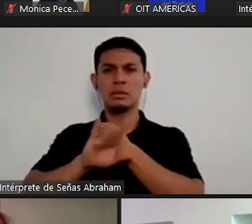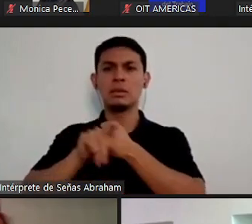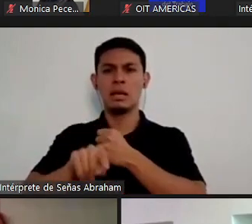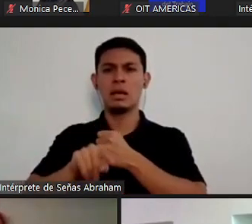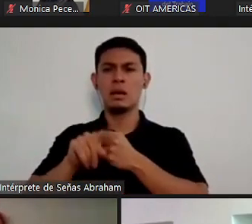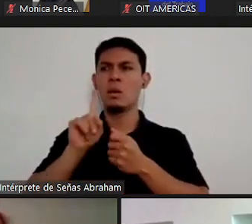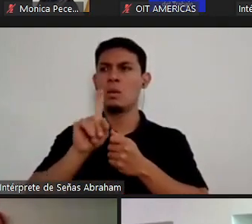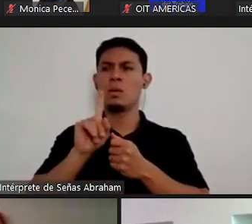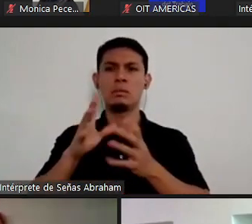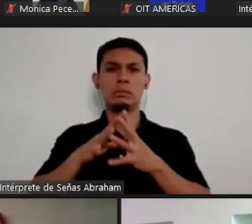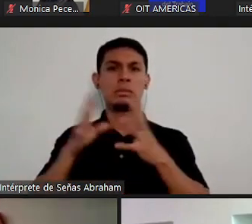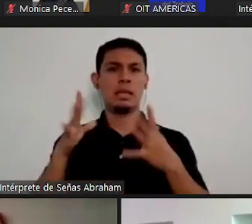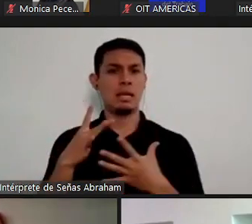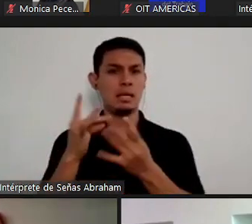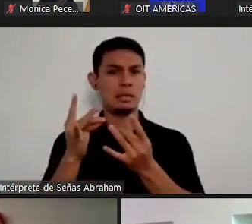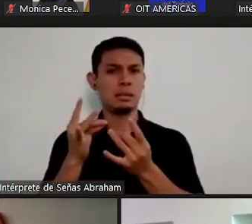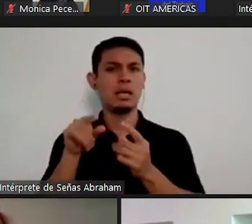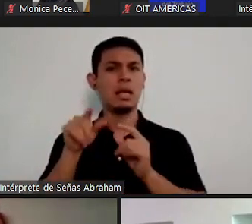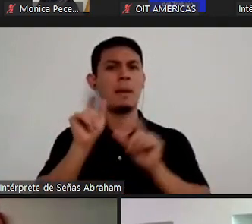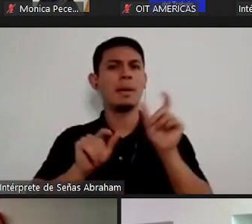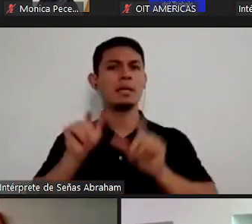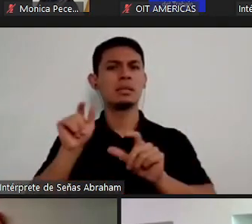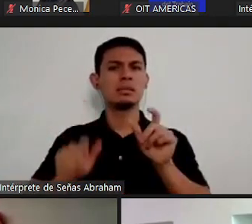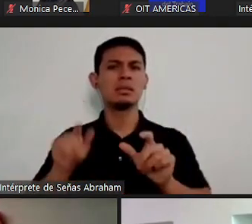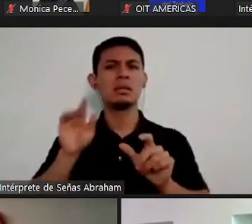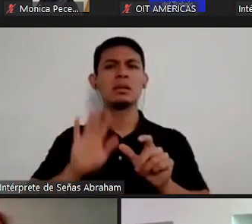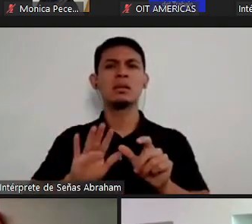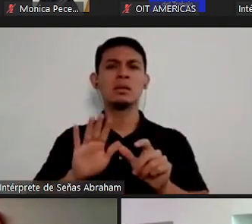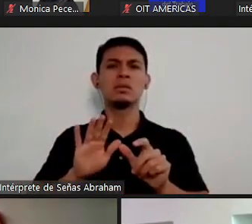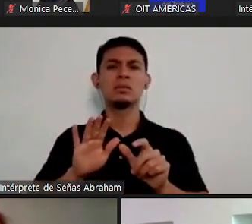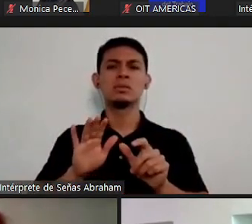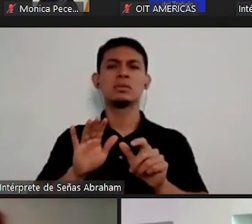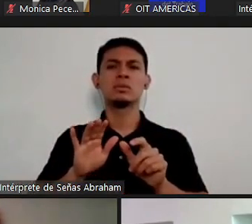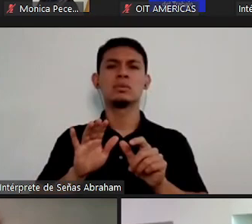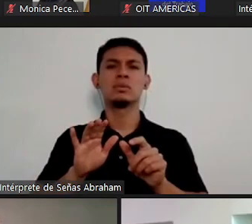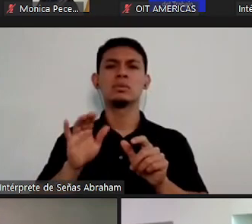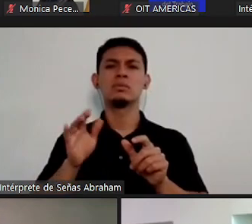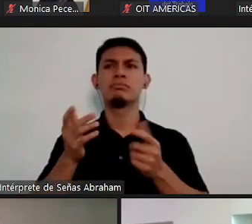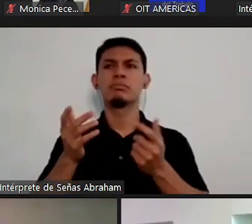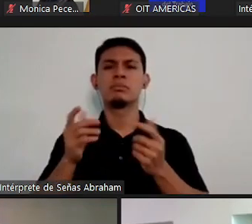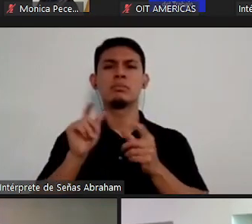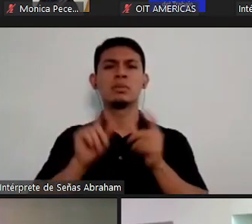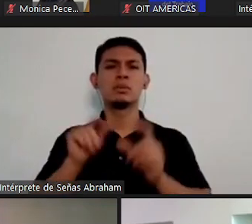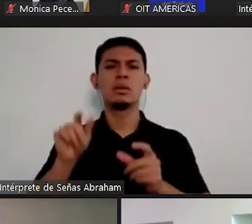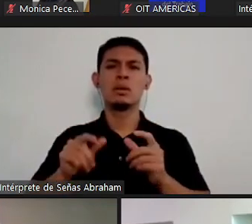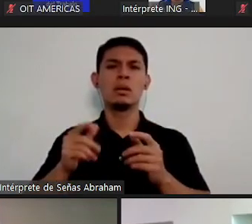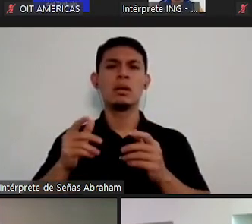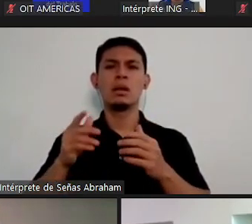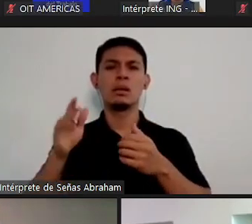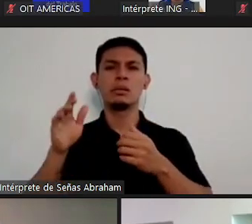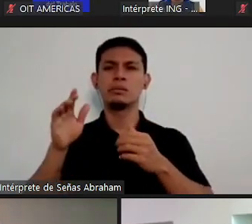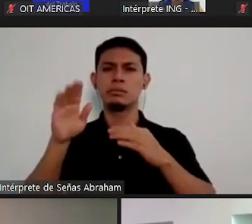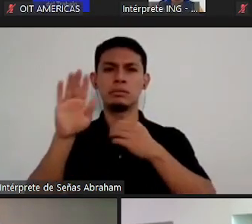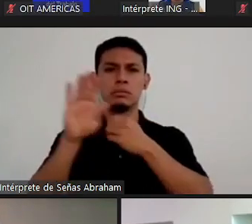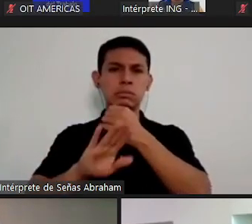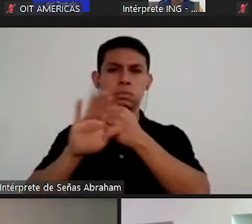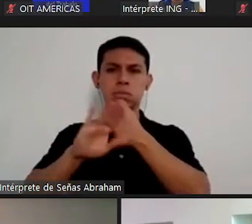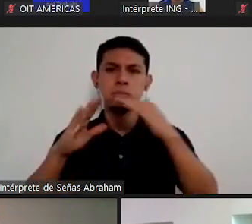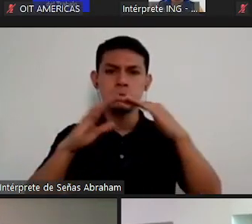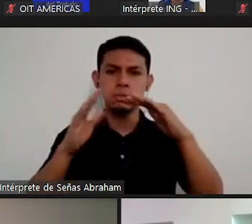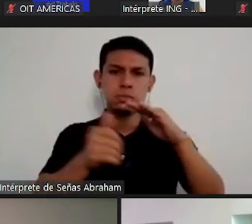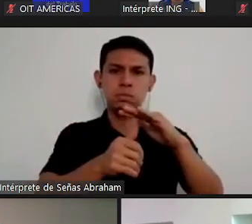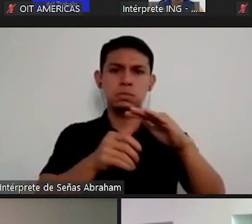protection groups one that is most interesting to us which are people in mobility situations and the refugees